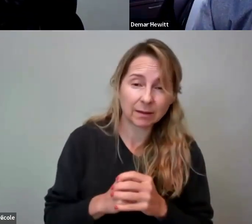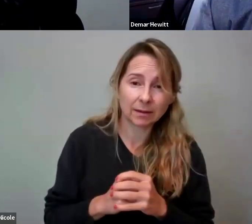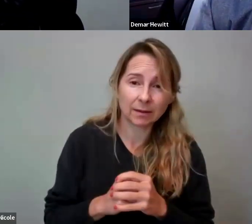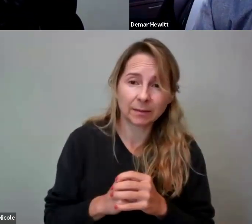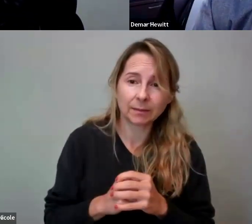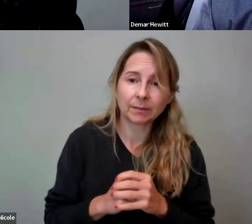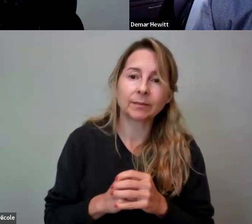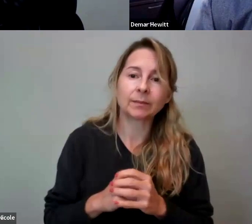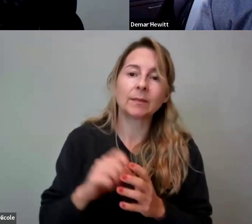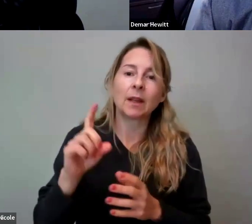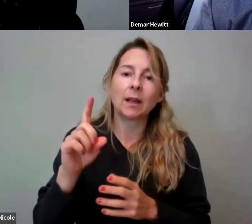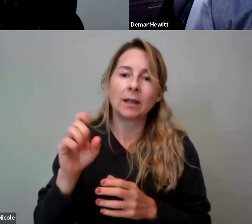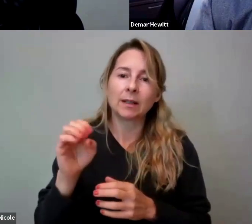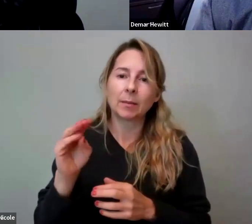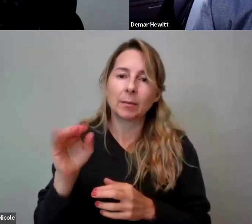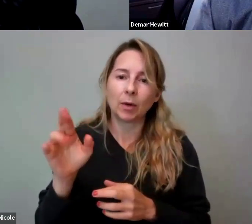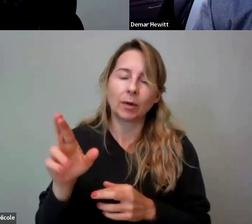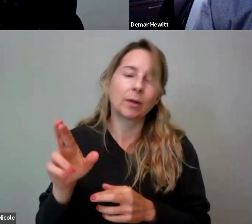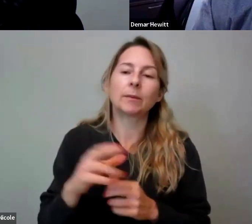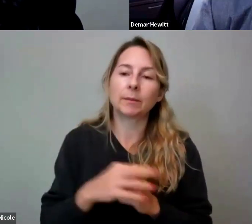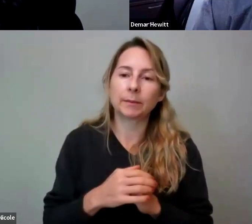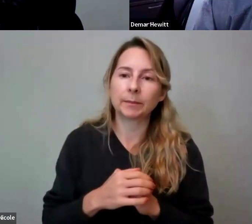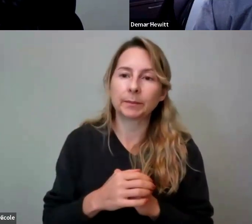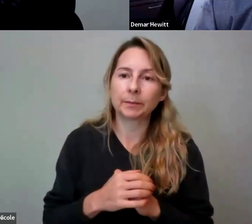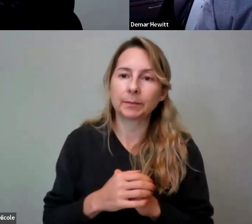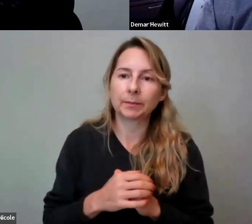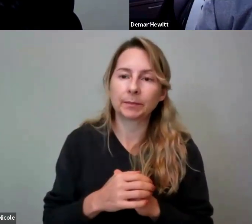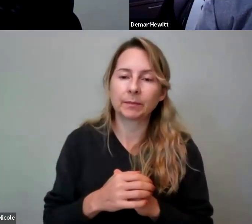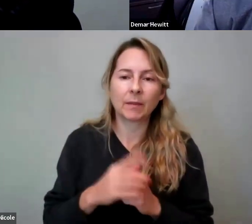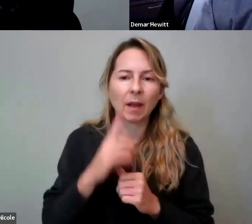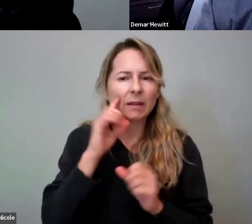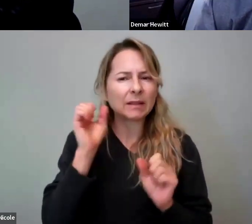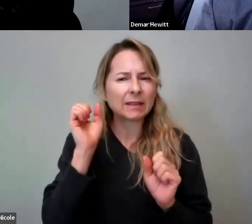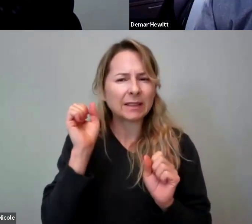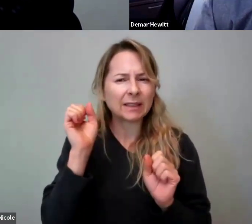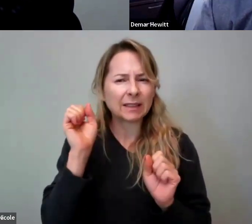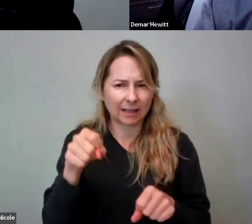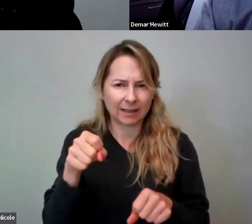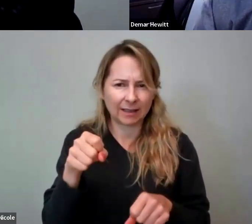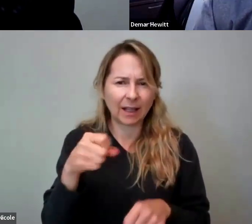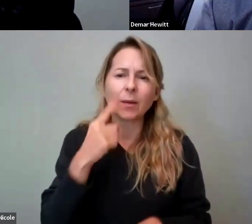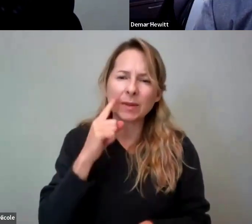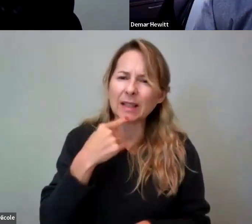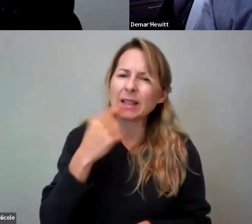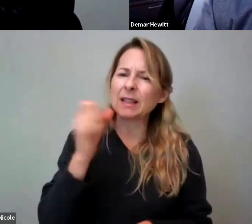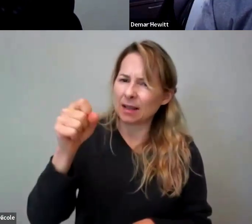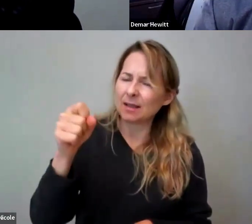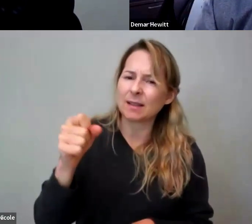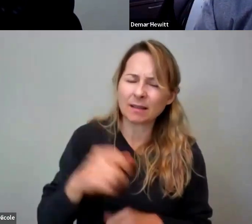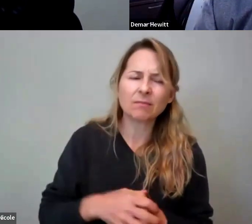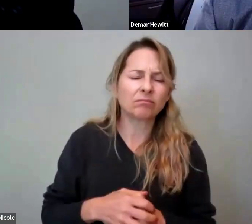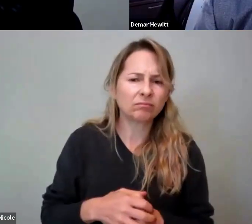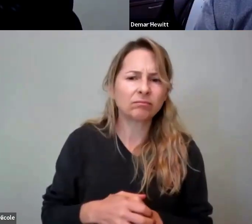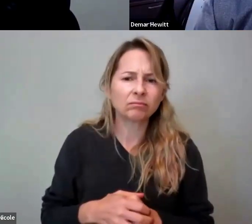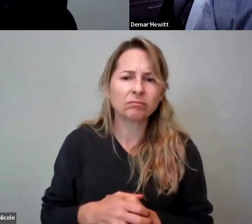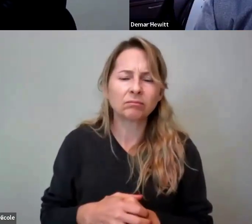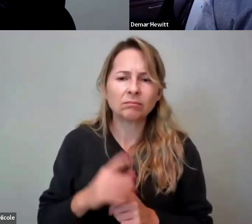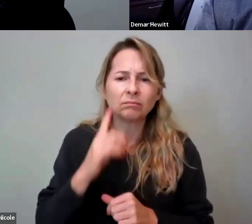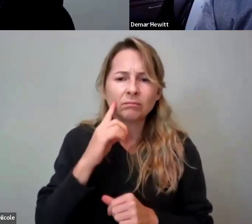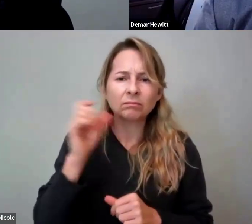So I will say, I'm going to say yes. I'm saying yes because